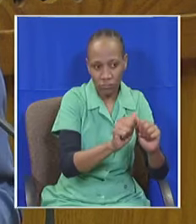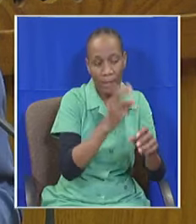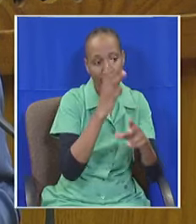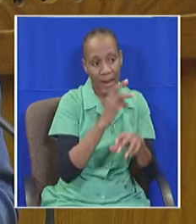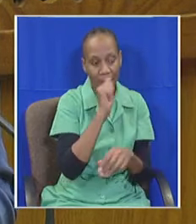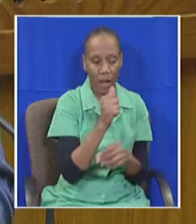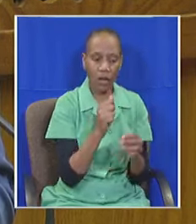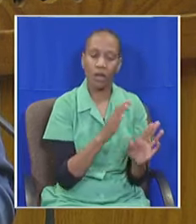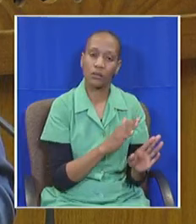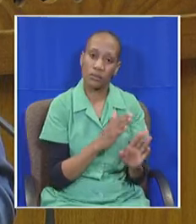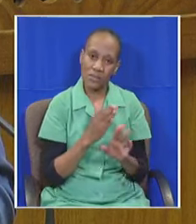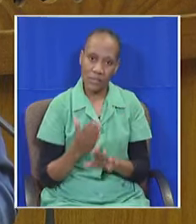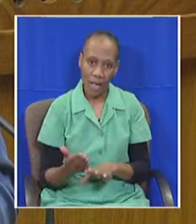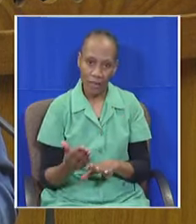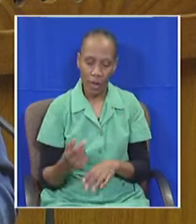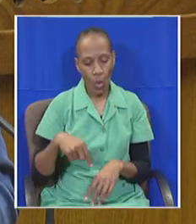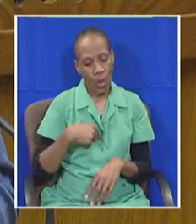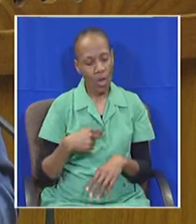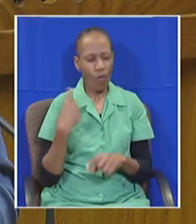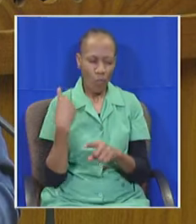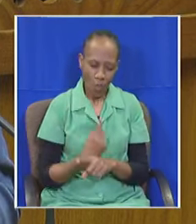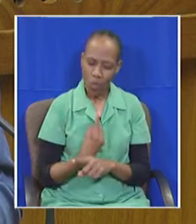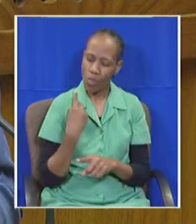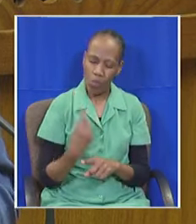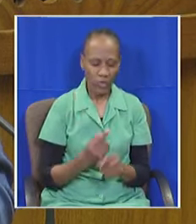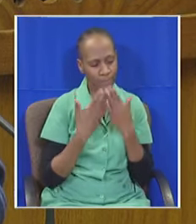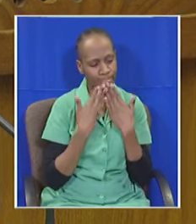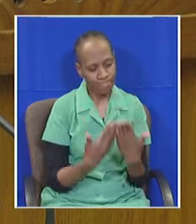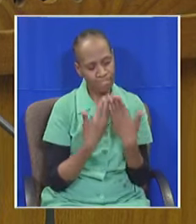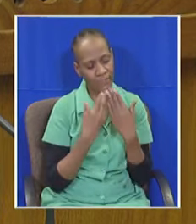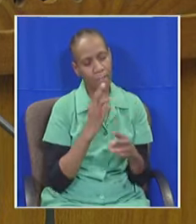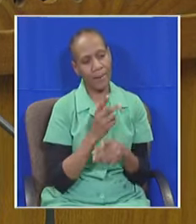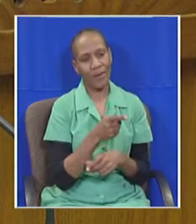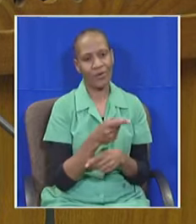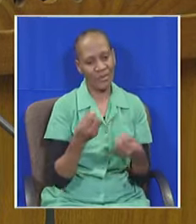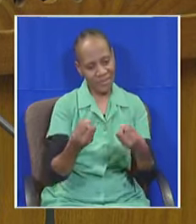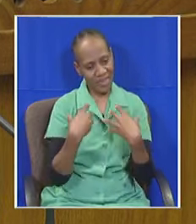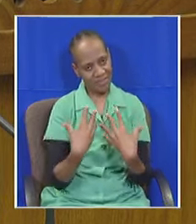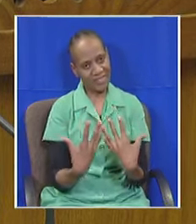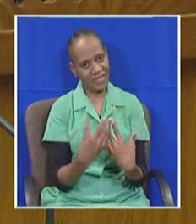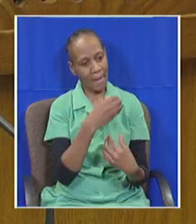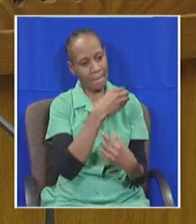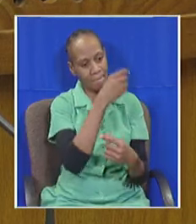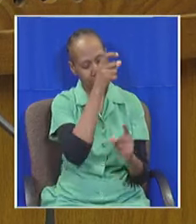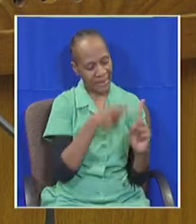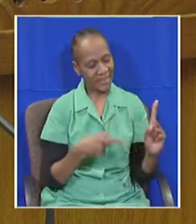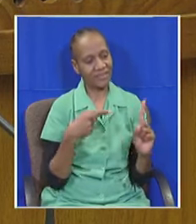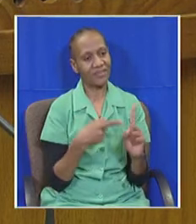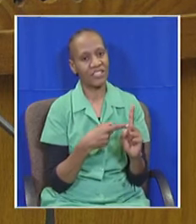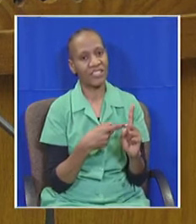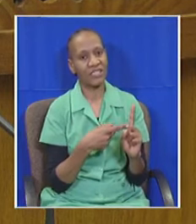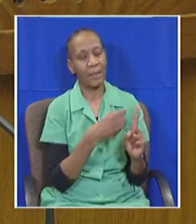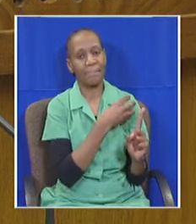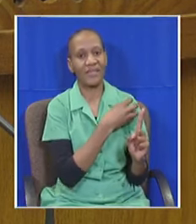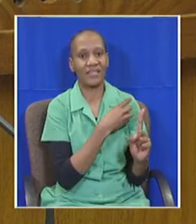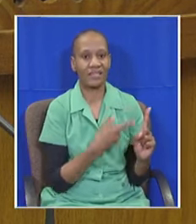mother, to whom we remain indebted for giving us such an industrious intellectual who I have been assigned by the